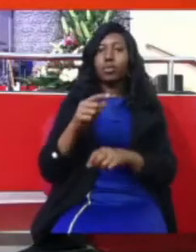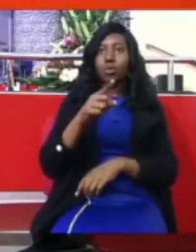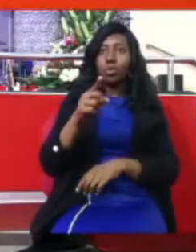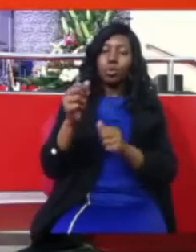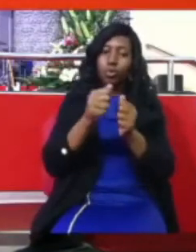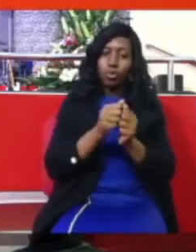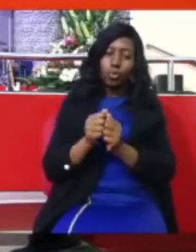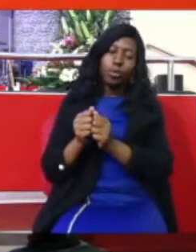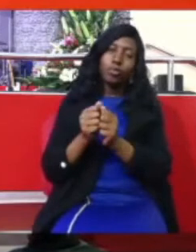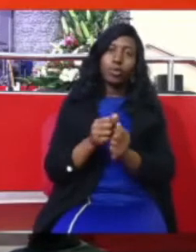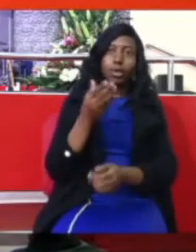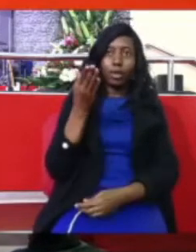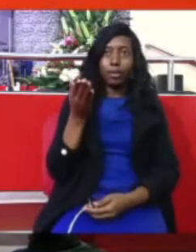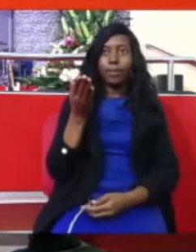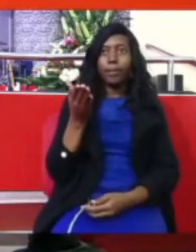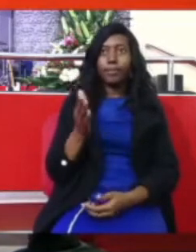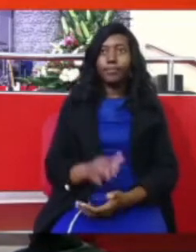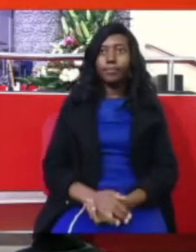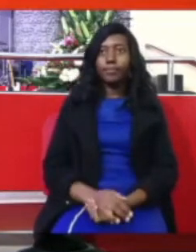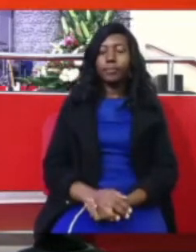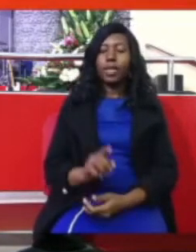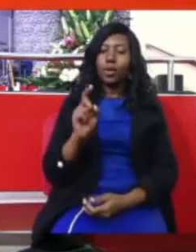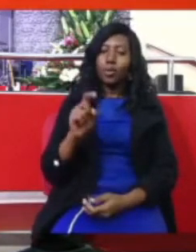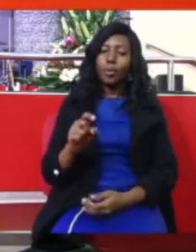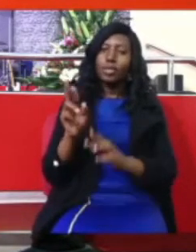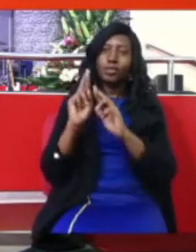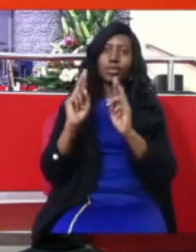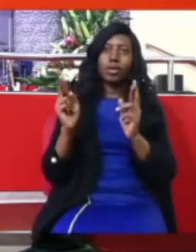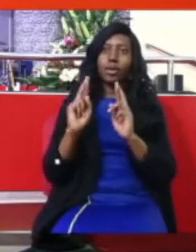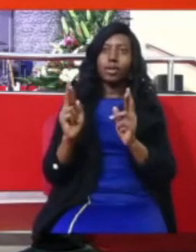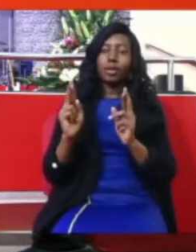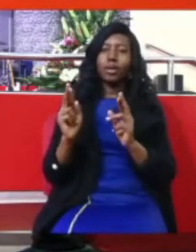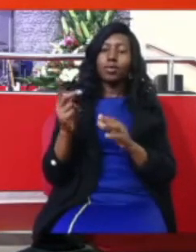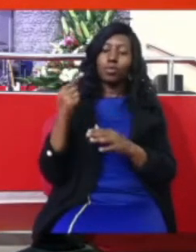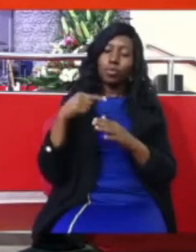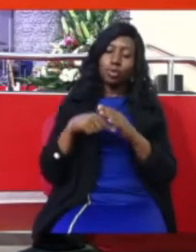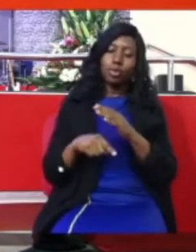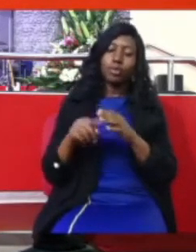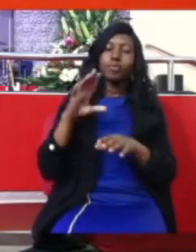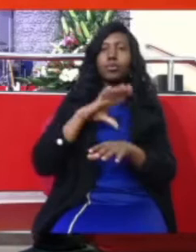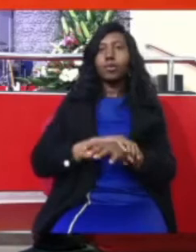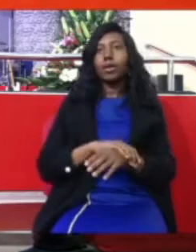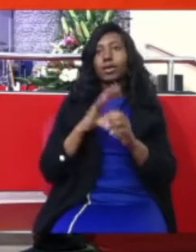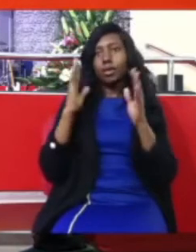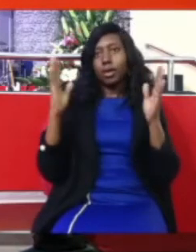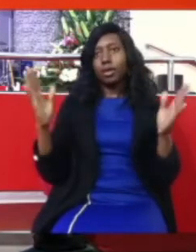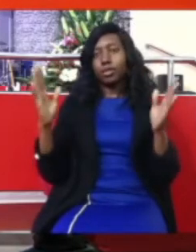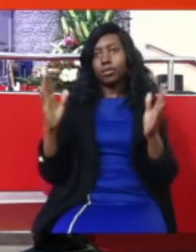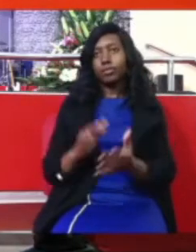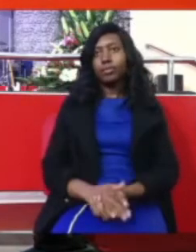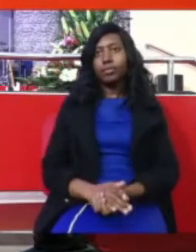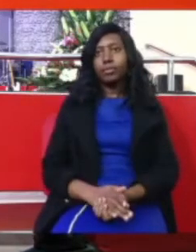But you must be willing to get to the great catch. In conclusion, your